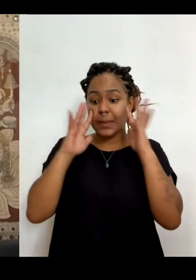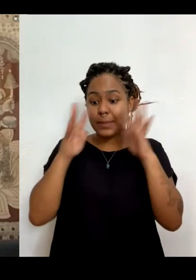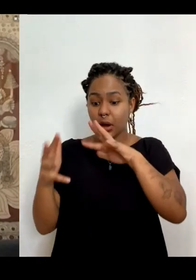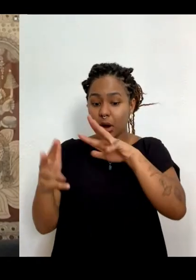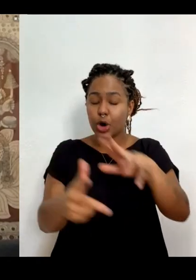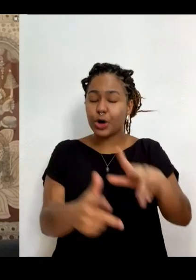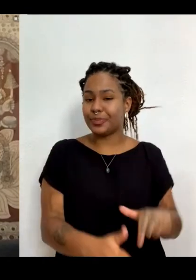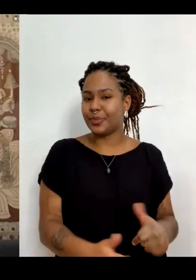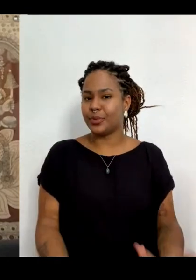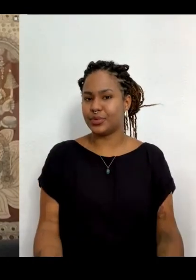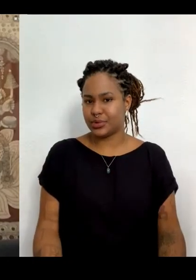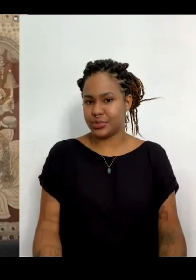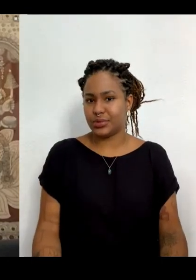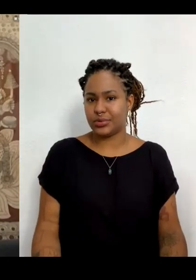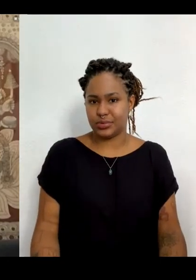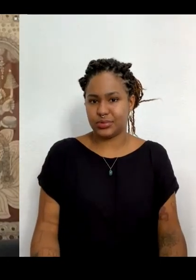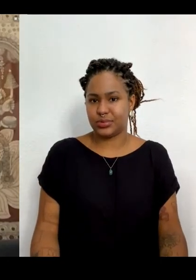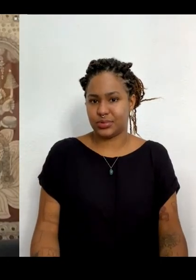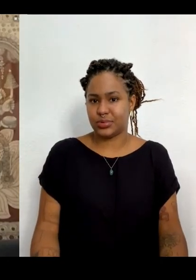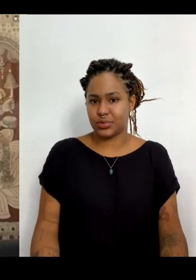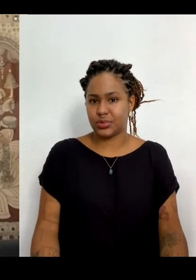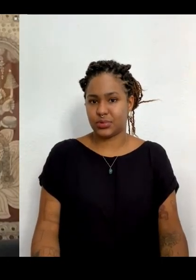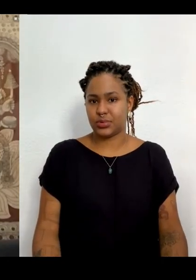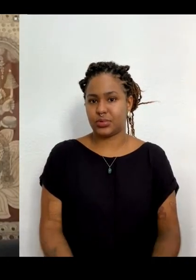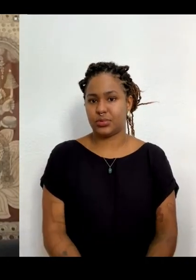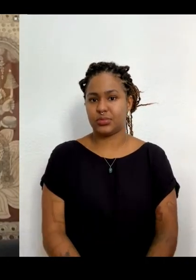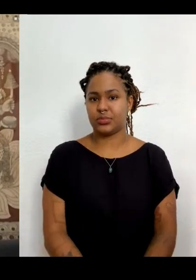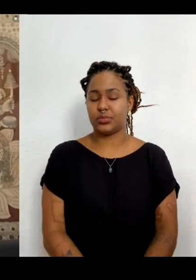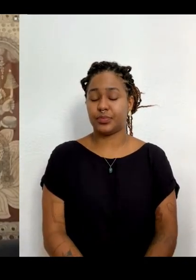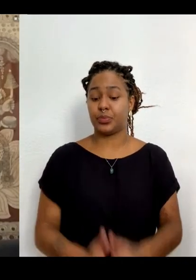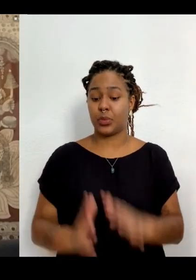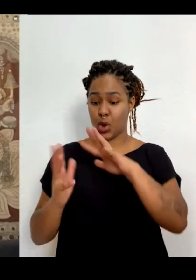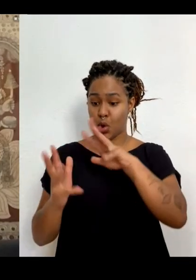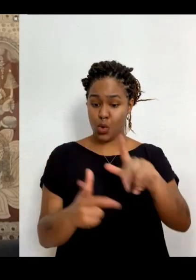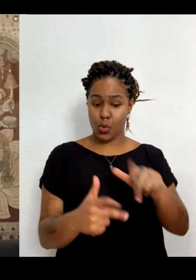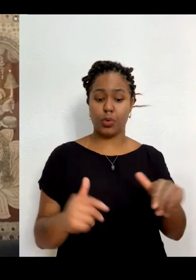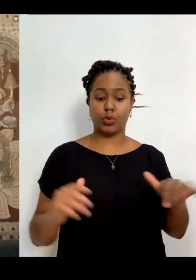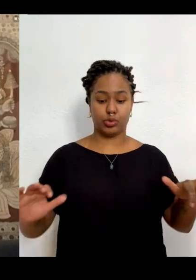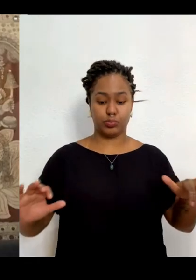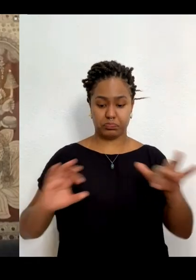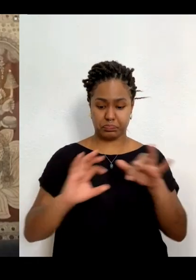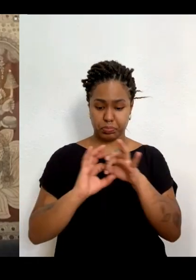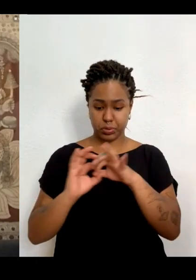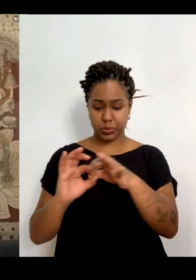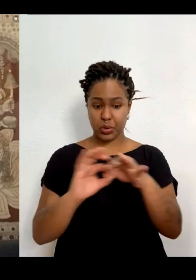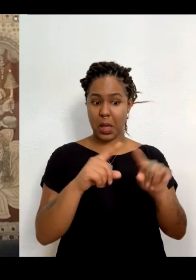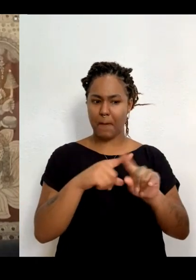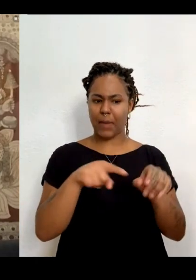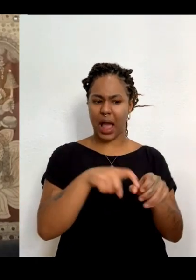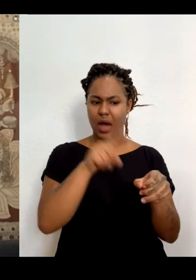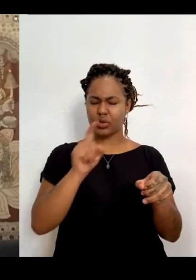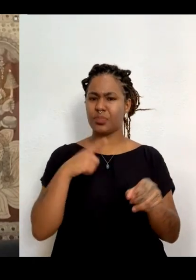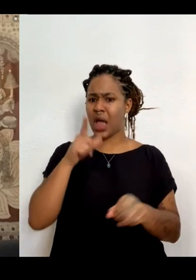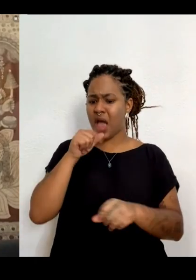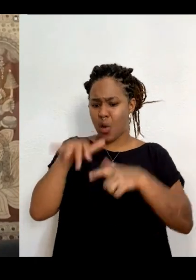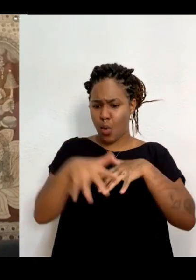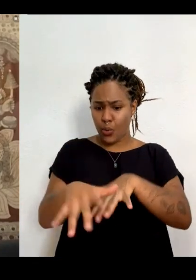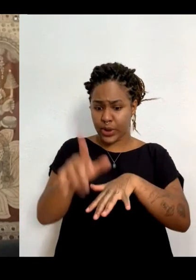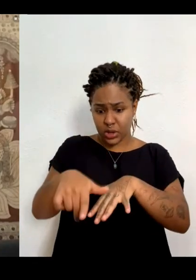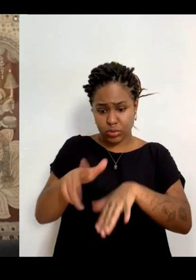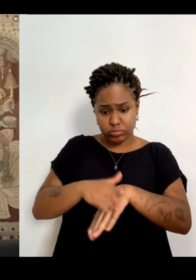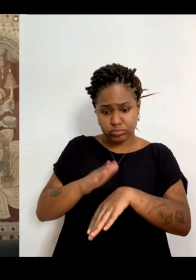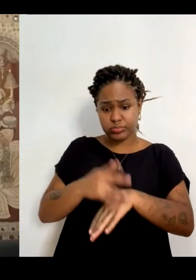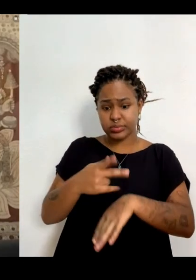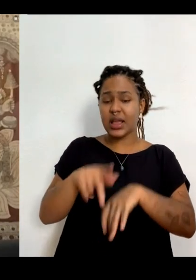related but are not autonomous you know that each being a river is a river not a person you know a tree is a tree